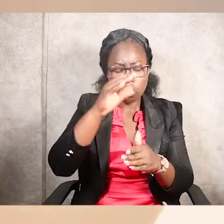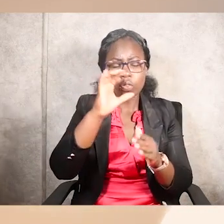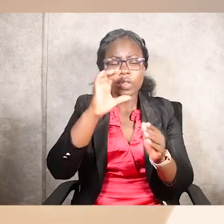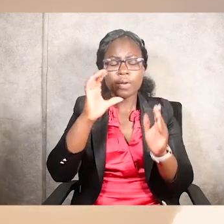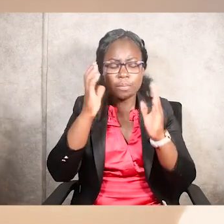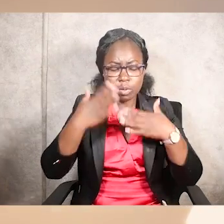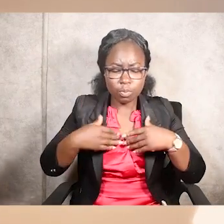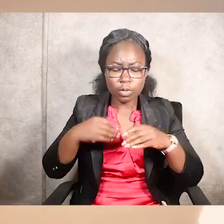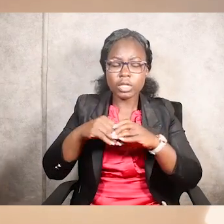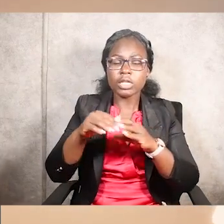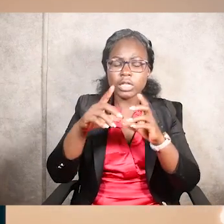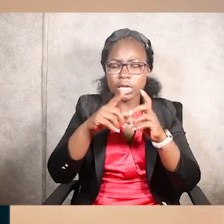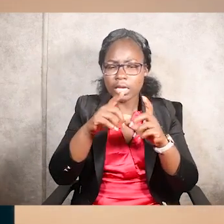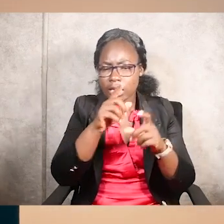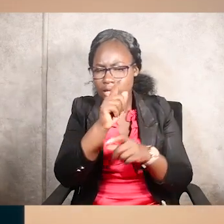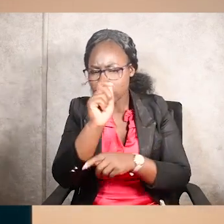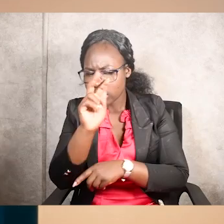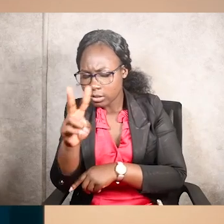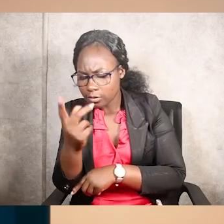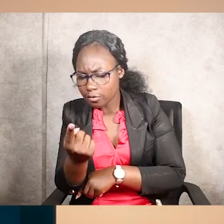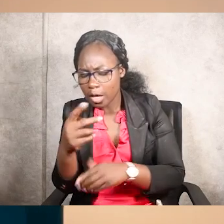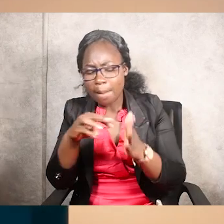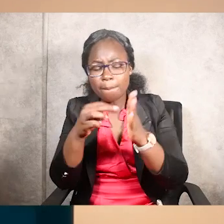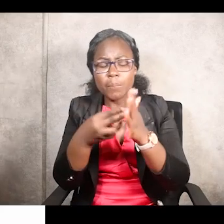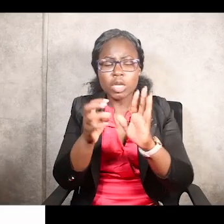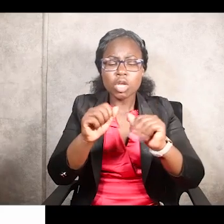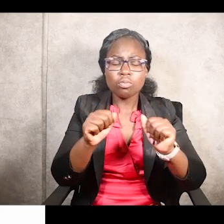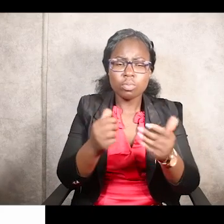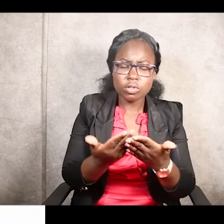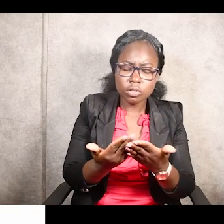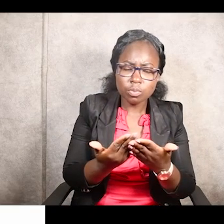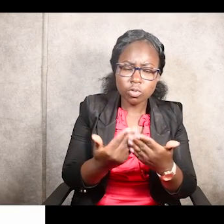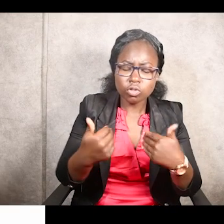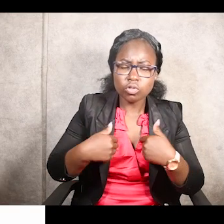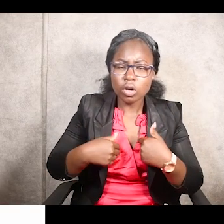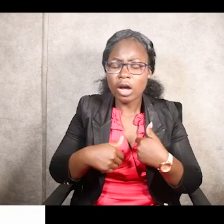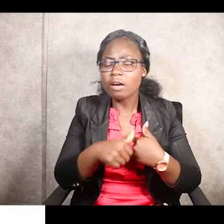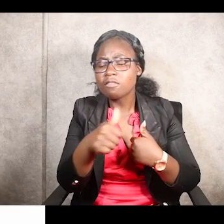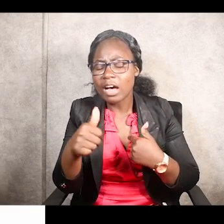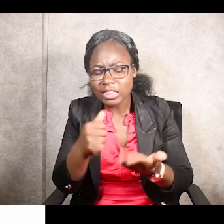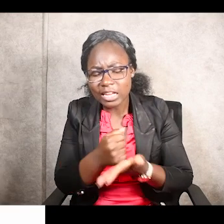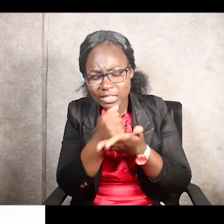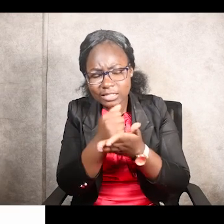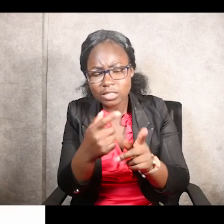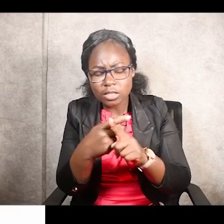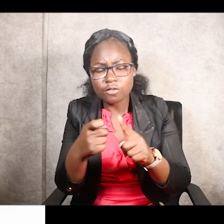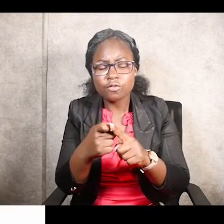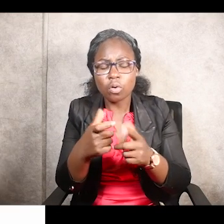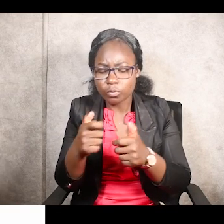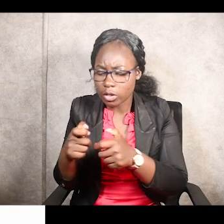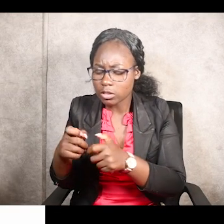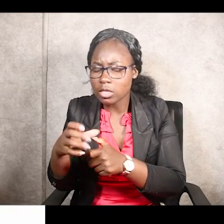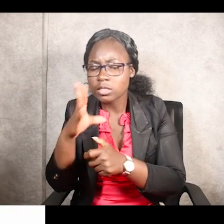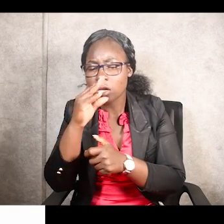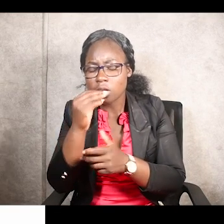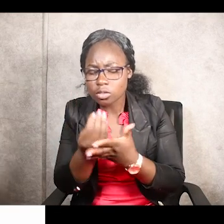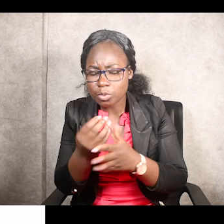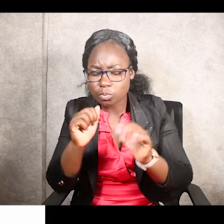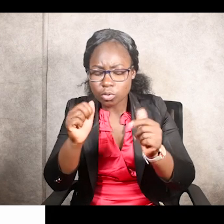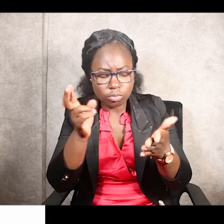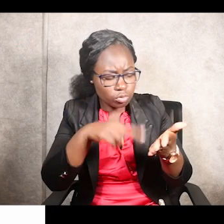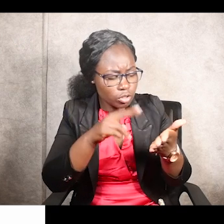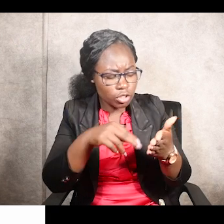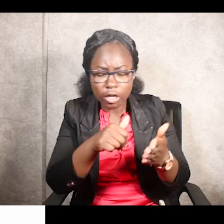to verbalize them. And that means you can be able to get any form of assistance from text-to-speech. It can be able to read for you anything